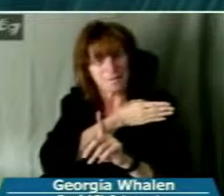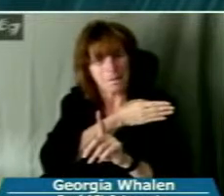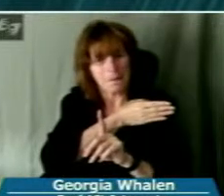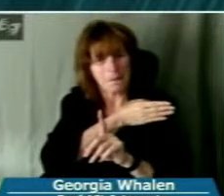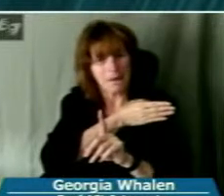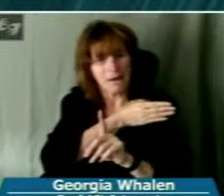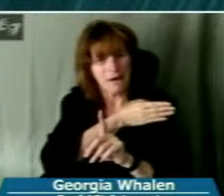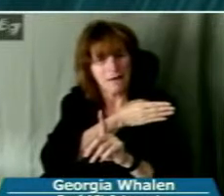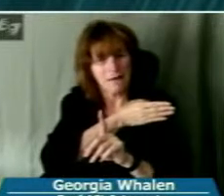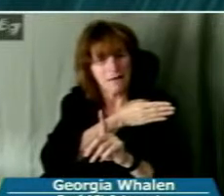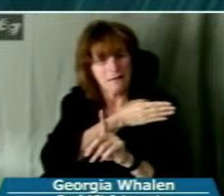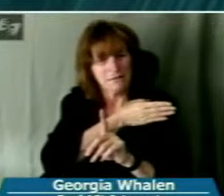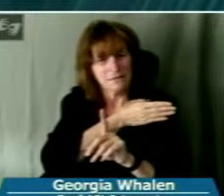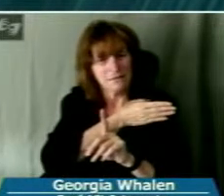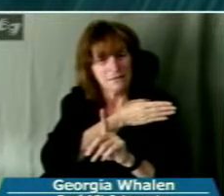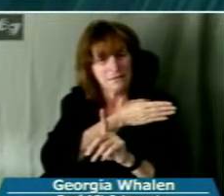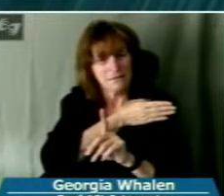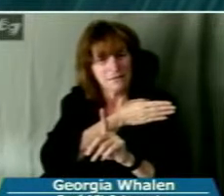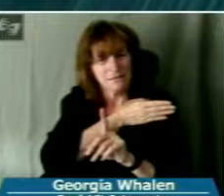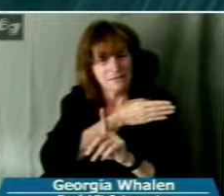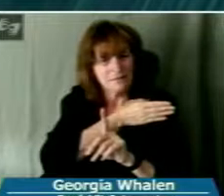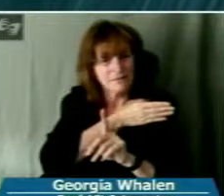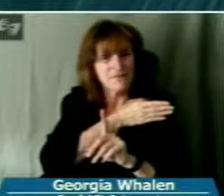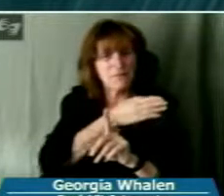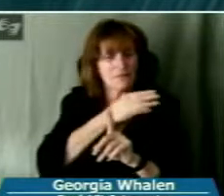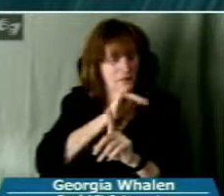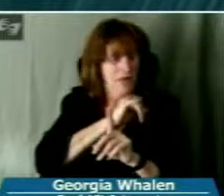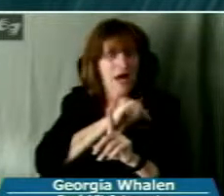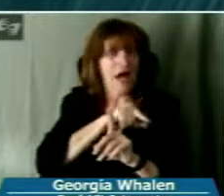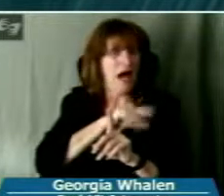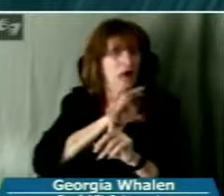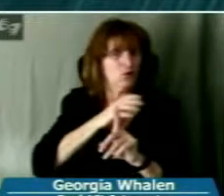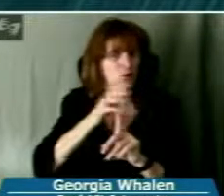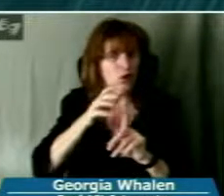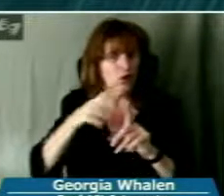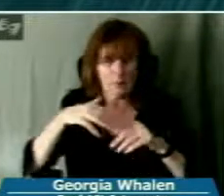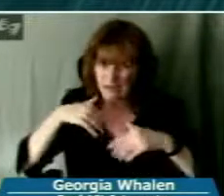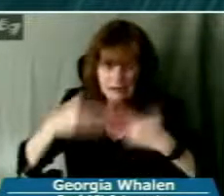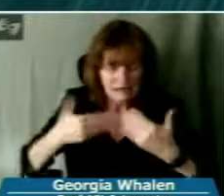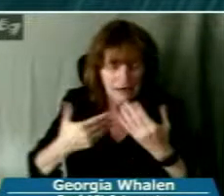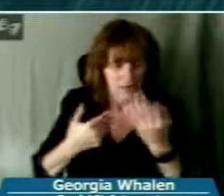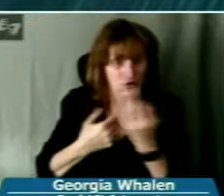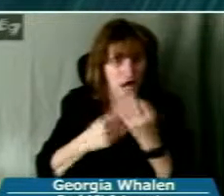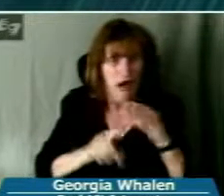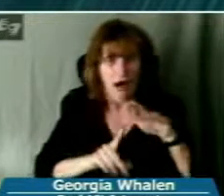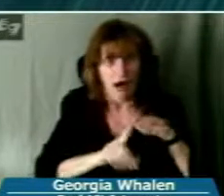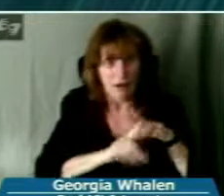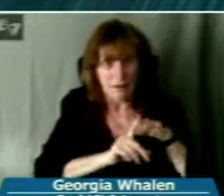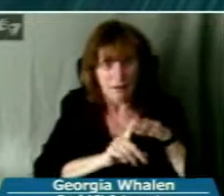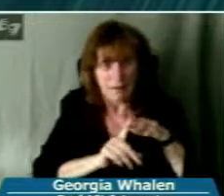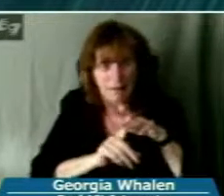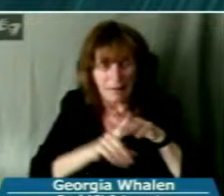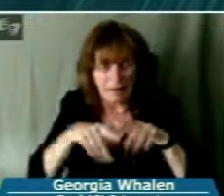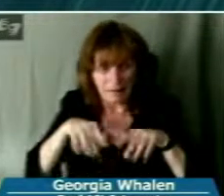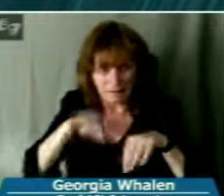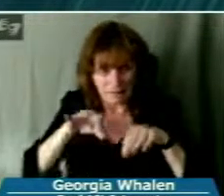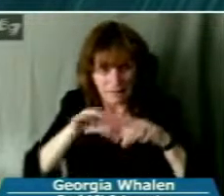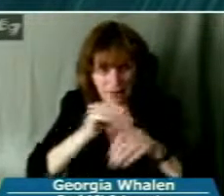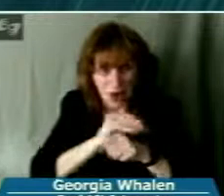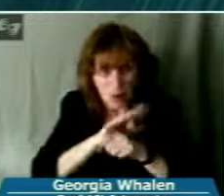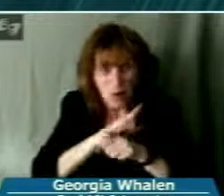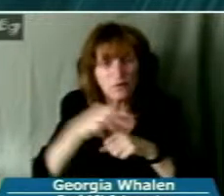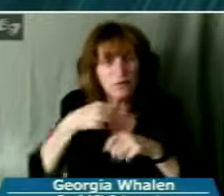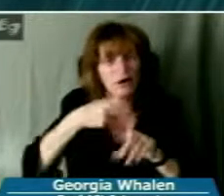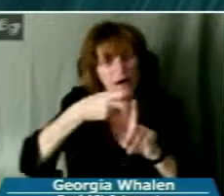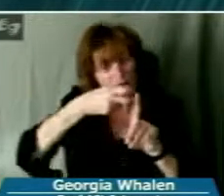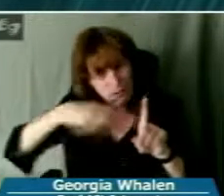and continued into May 11th when the first and second positive cases were found. They were found in hospitalized patients